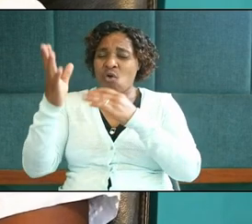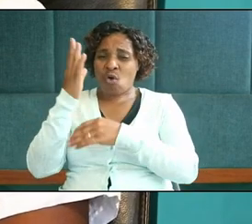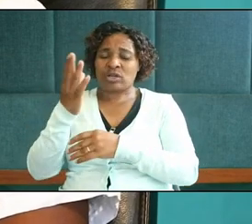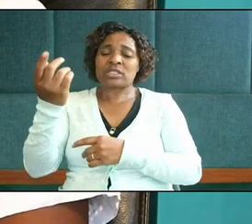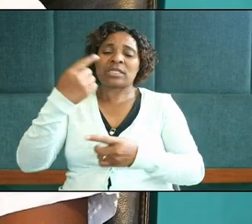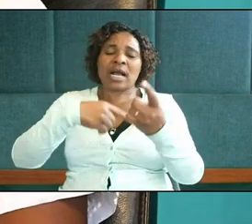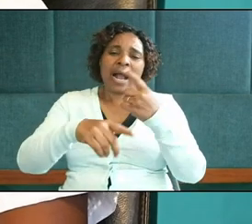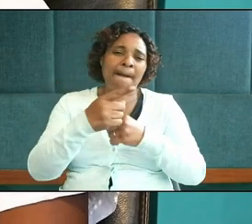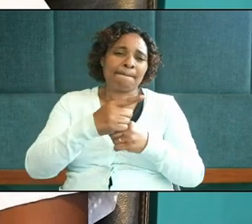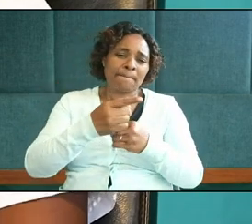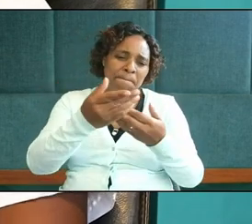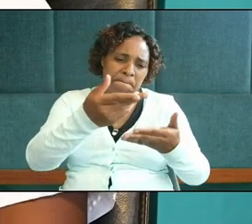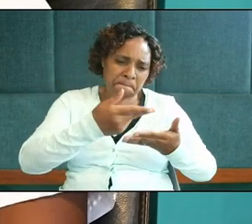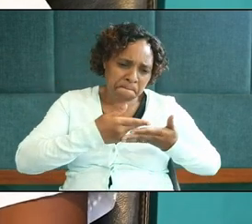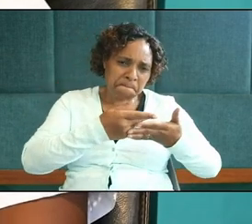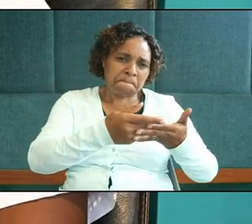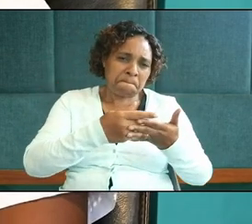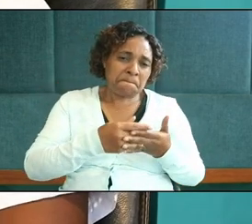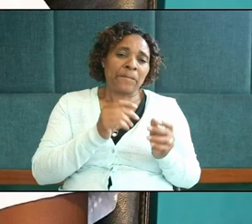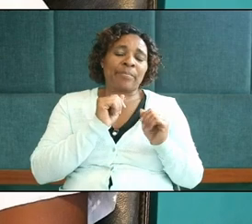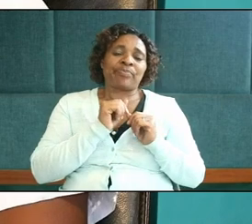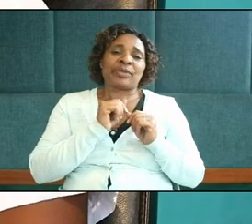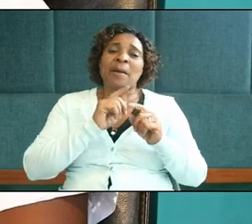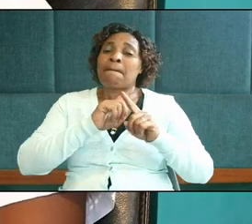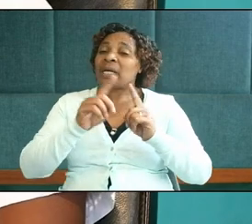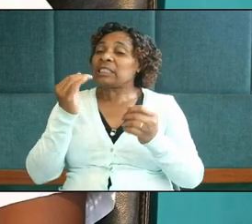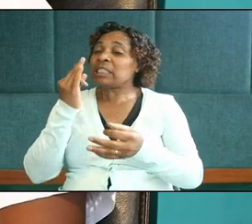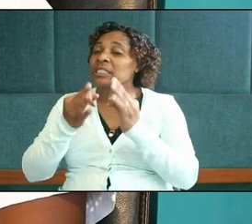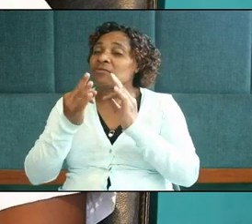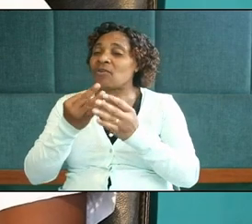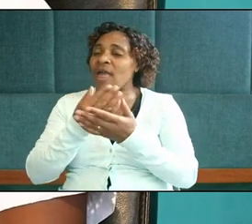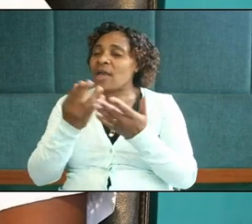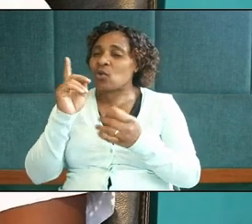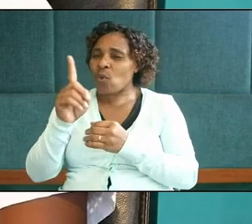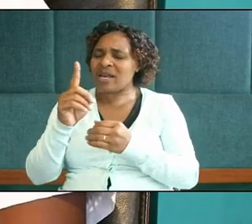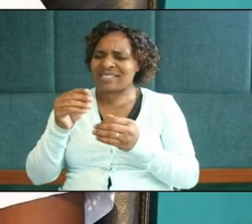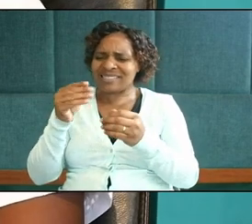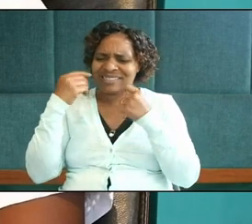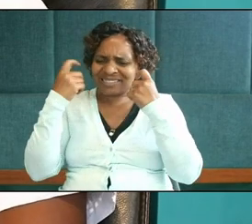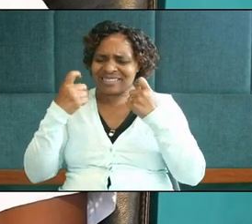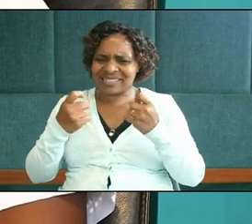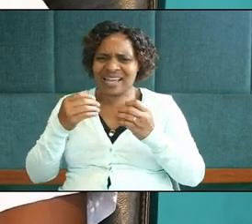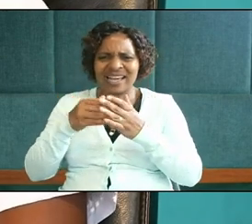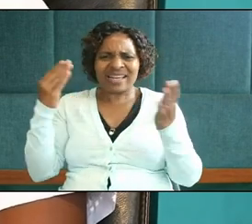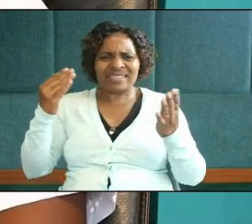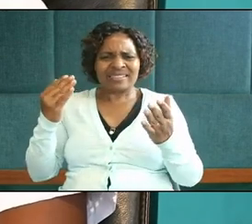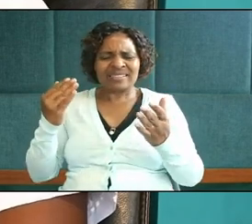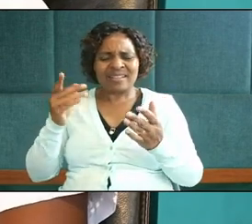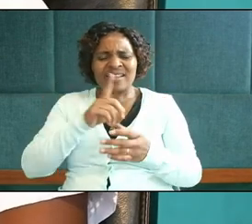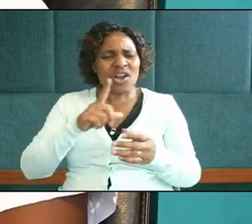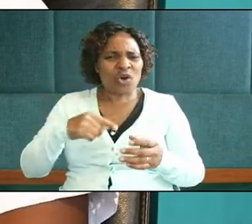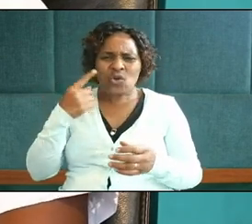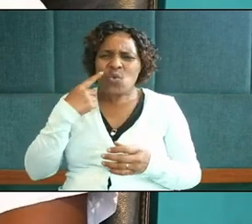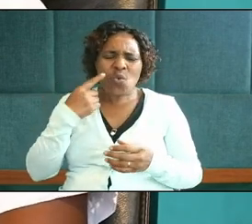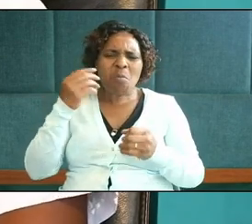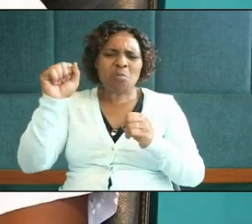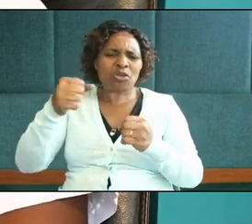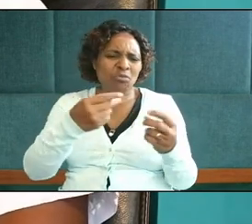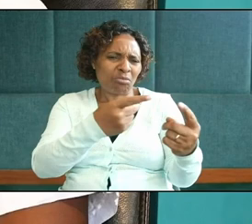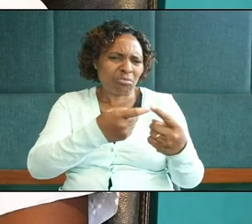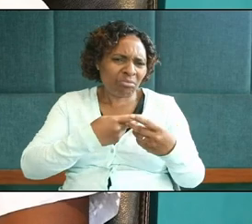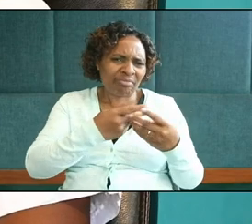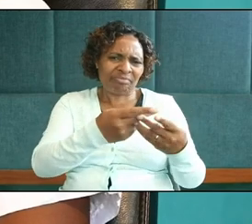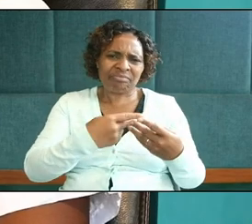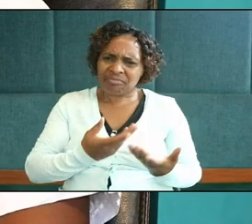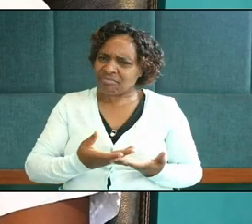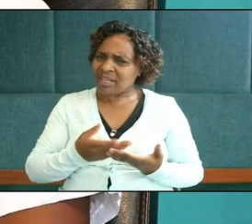and intervene. But if anyone sins against the Lord, who will intercede for them? Mm-hmm. His sons,